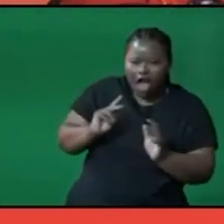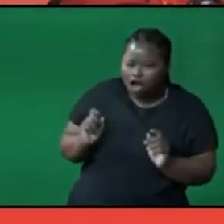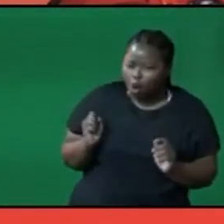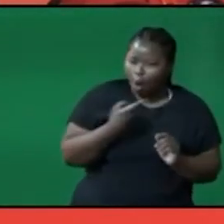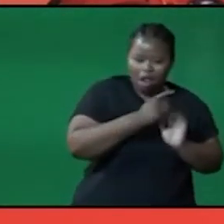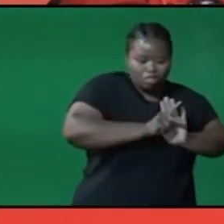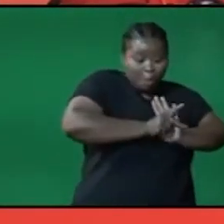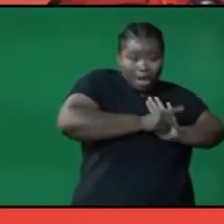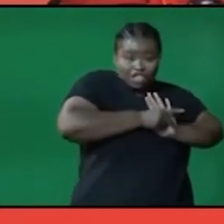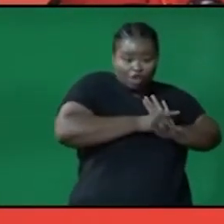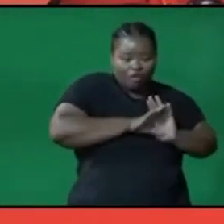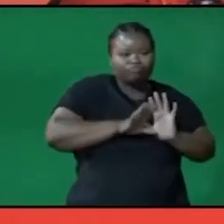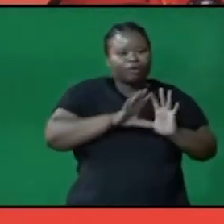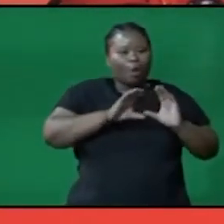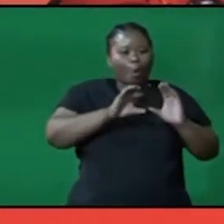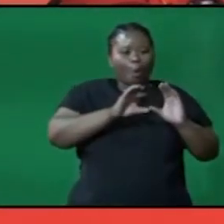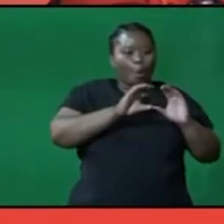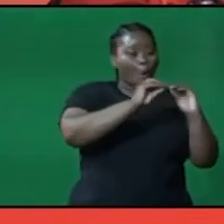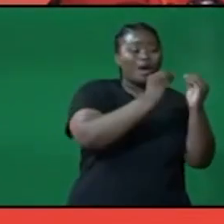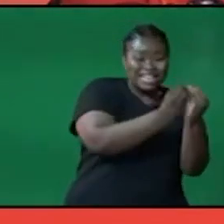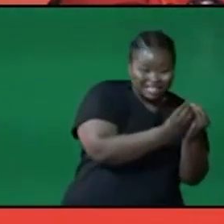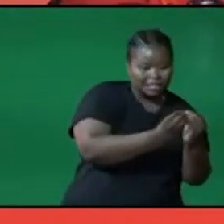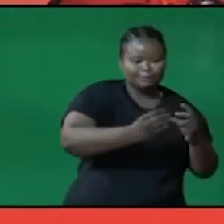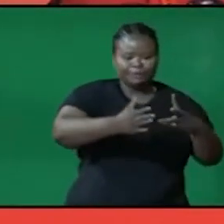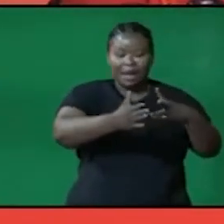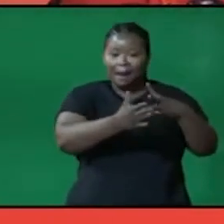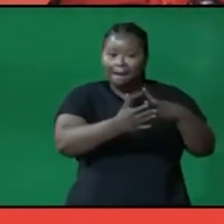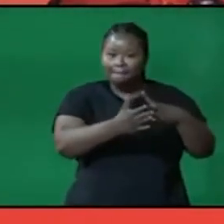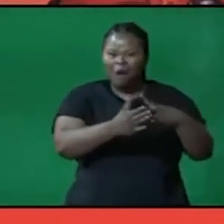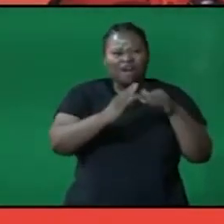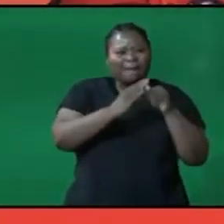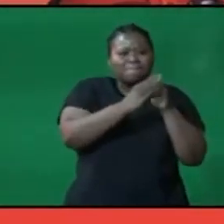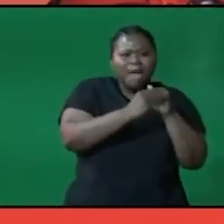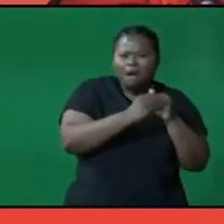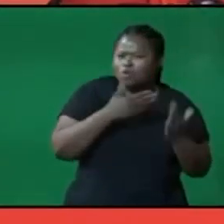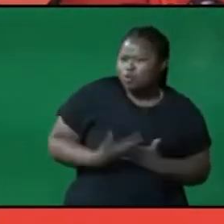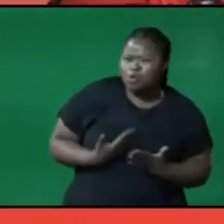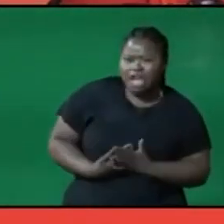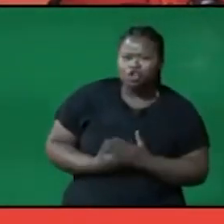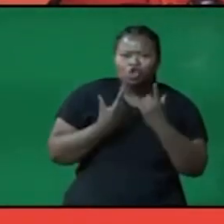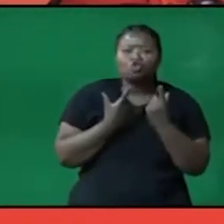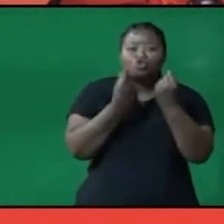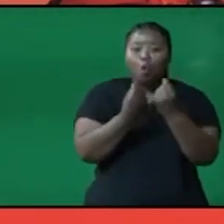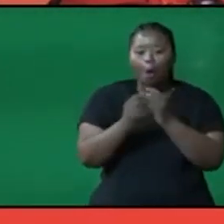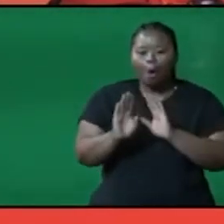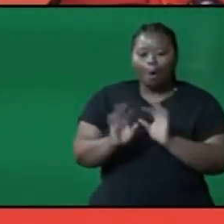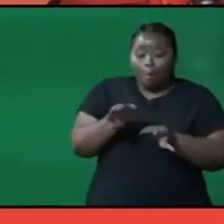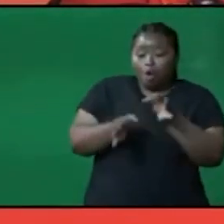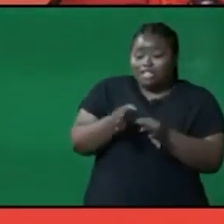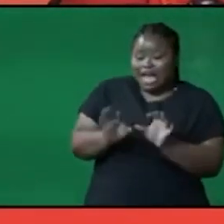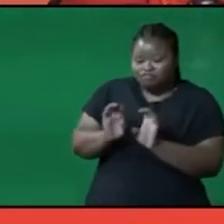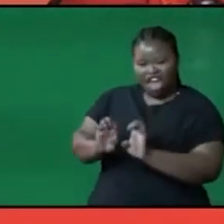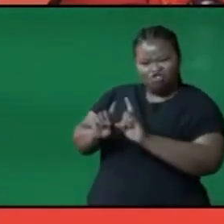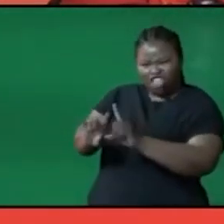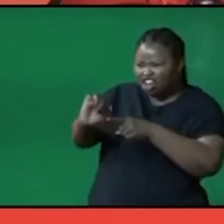the organization. The CCT should be composed of members who are able to conduct political education and